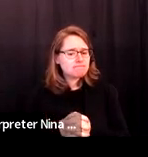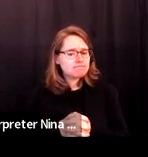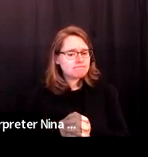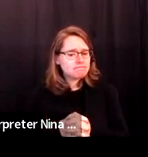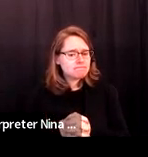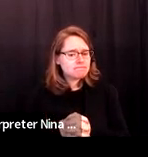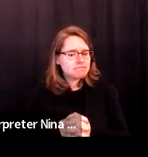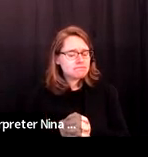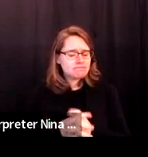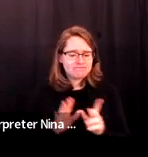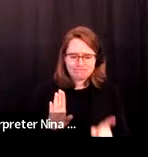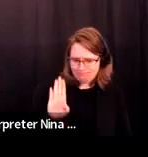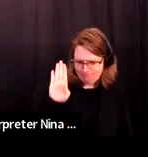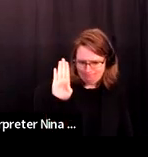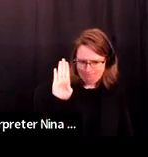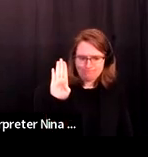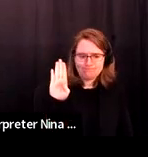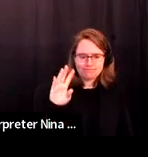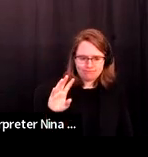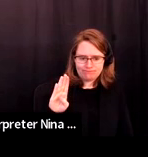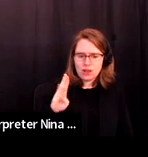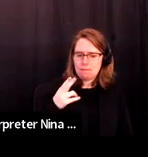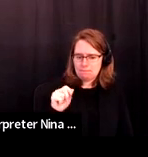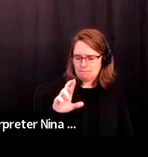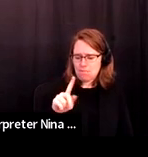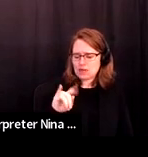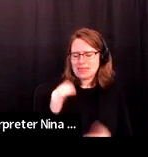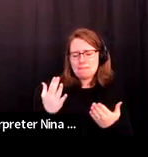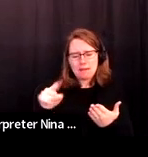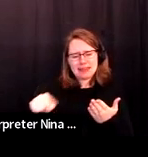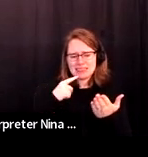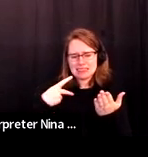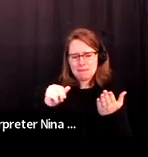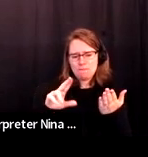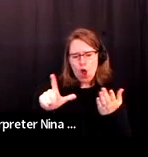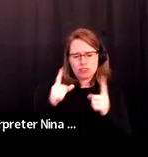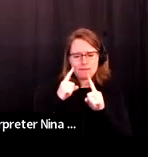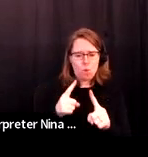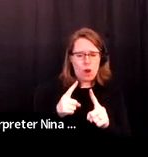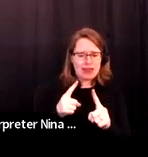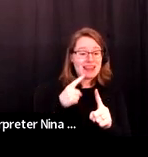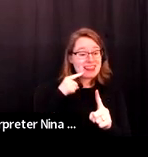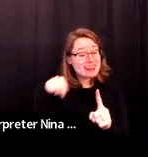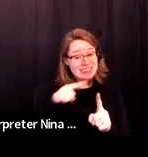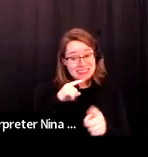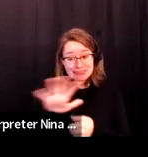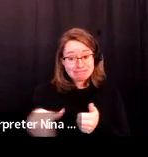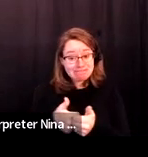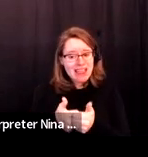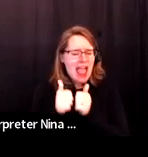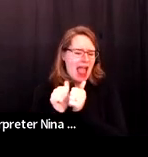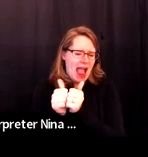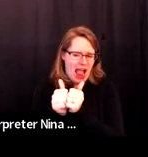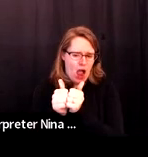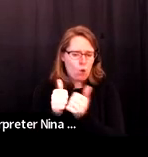Well, and maybe this gets to a little bit of Paul's point. There's something about the how, right? And I hear you, Paul,